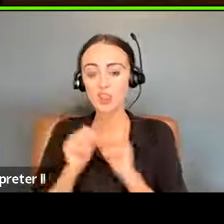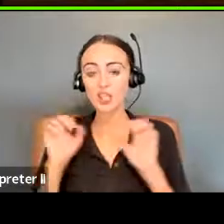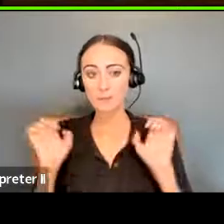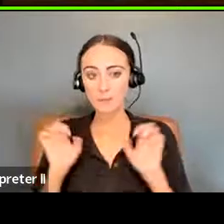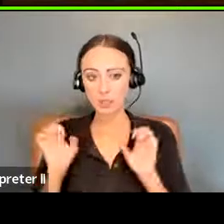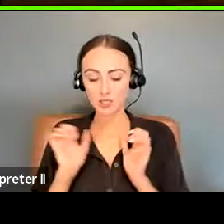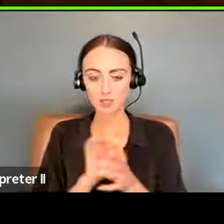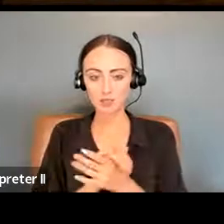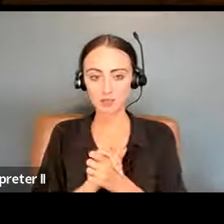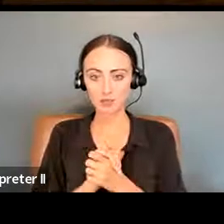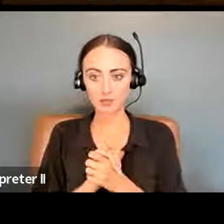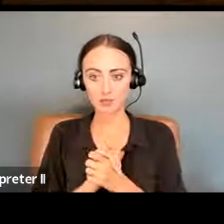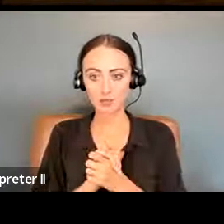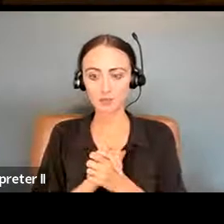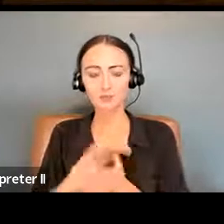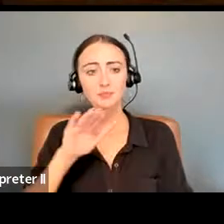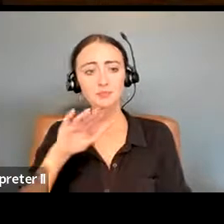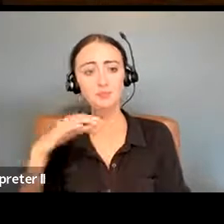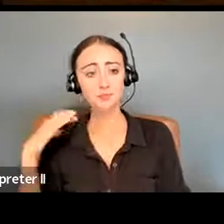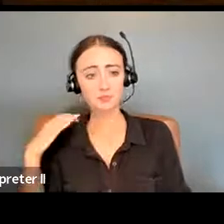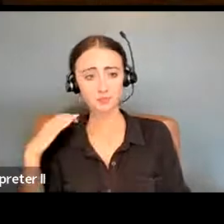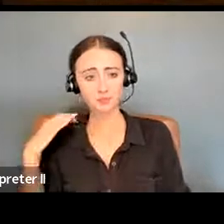Great. Chairman Mendelson.